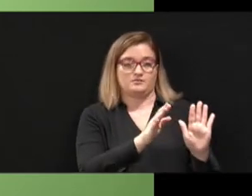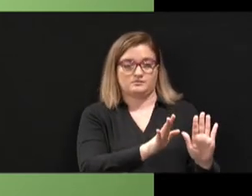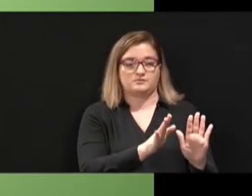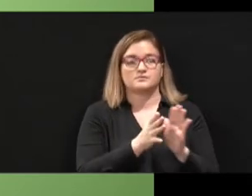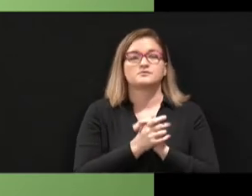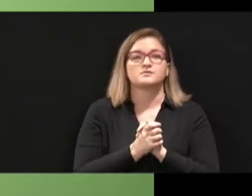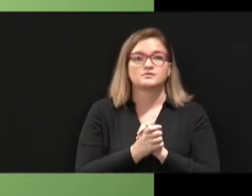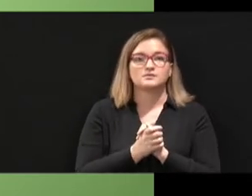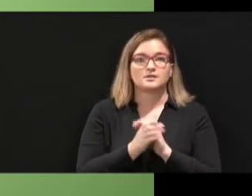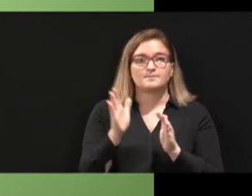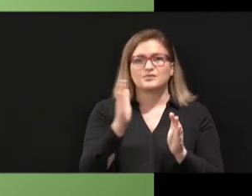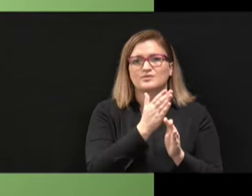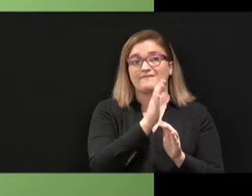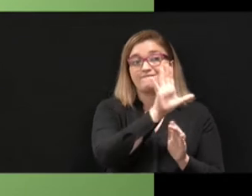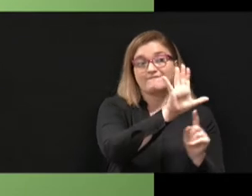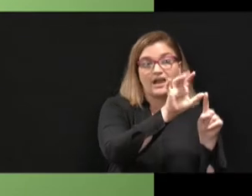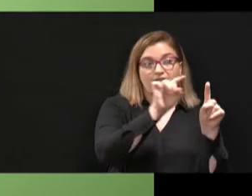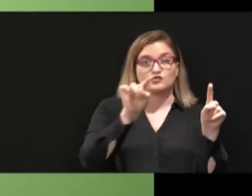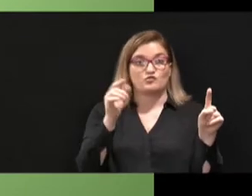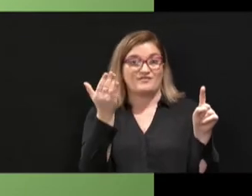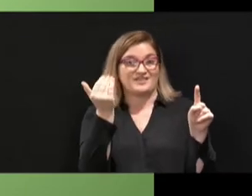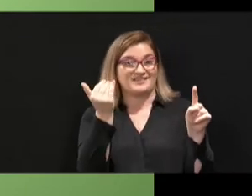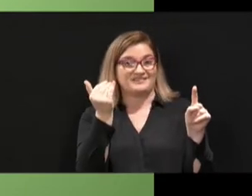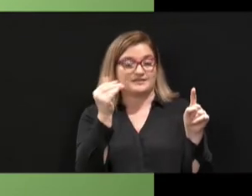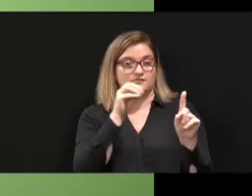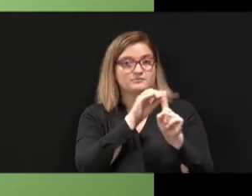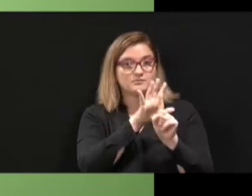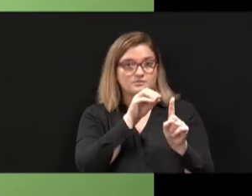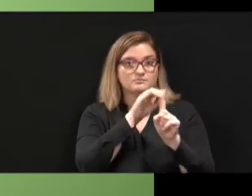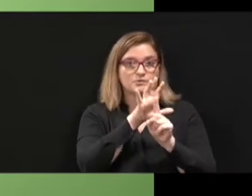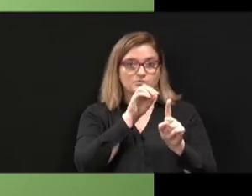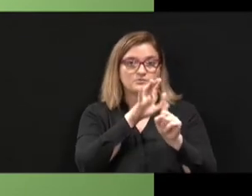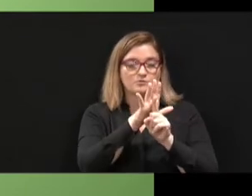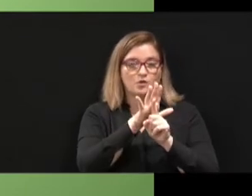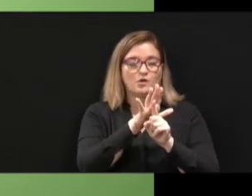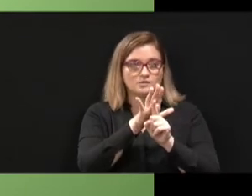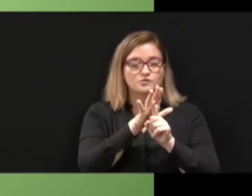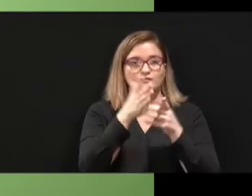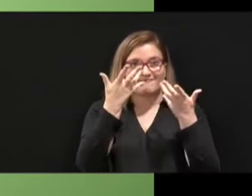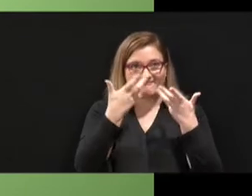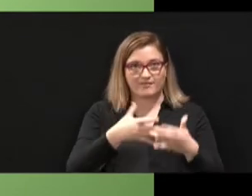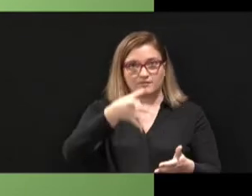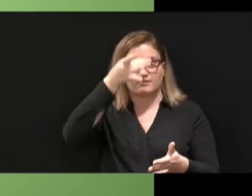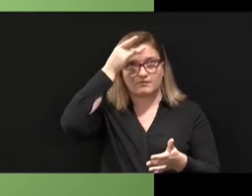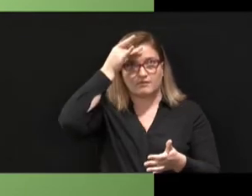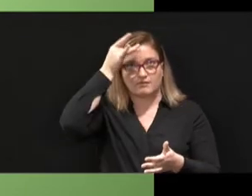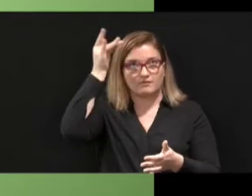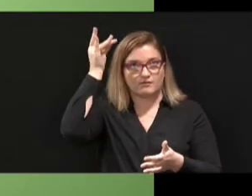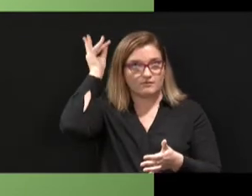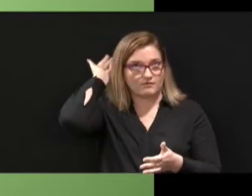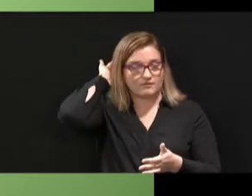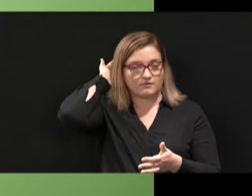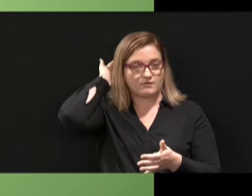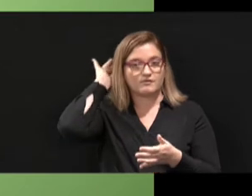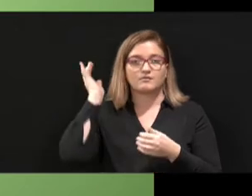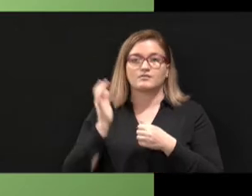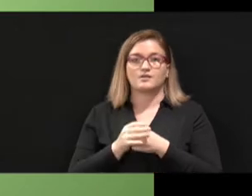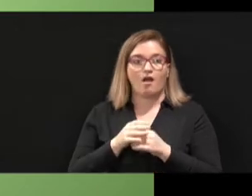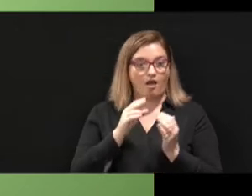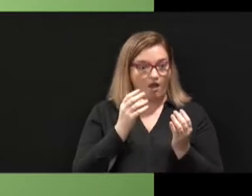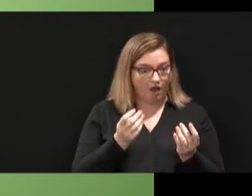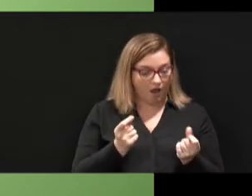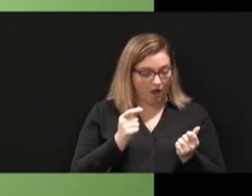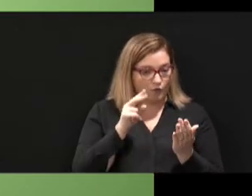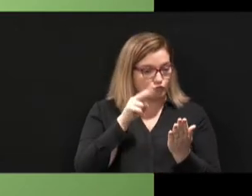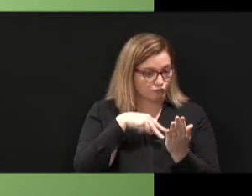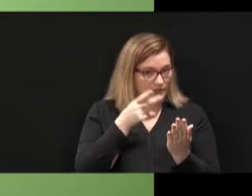to 14 exposures with a word to get it stored in the occipital temporal part of their brain, where they just read it like this, where it becomes